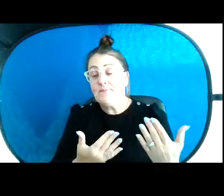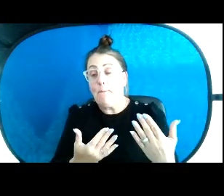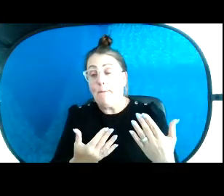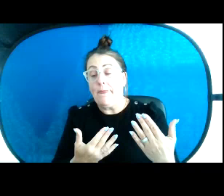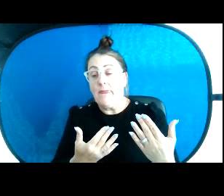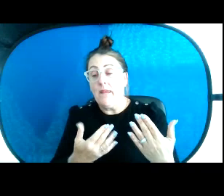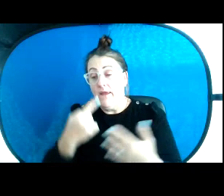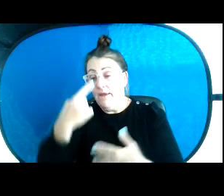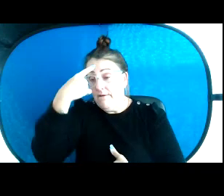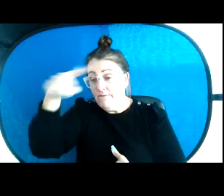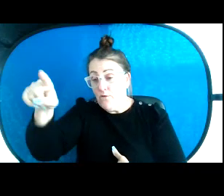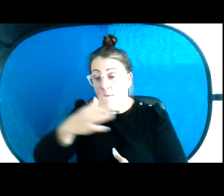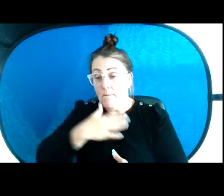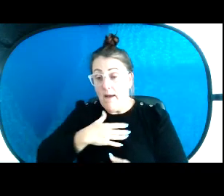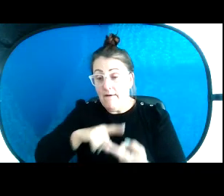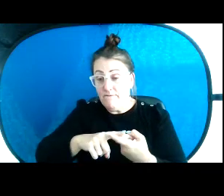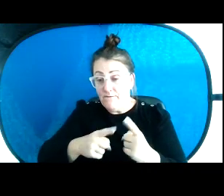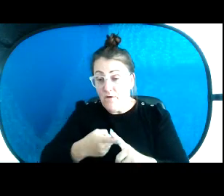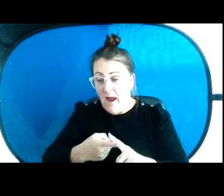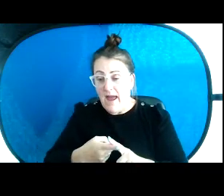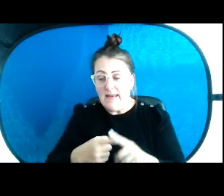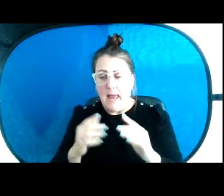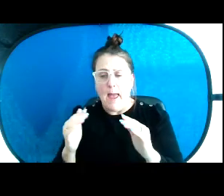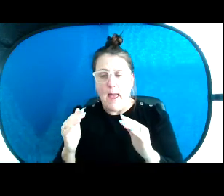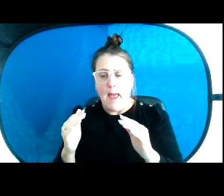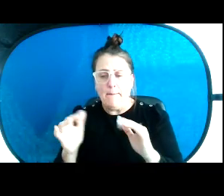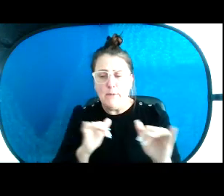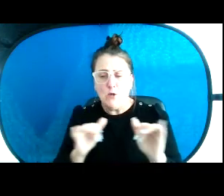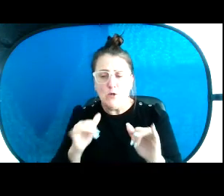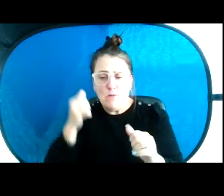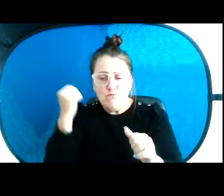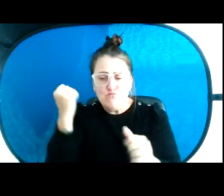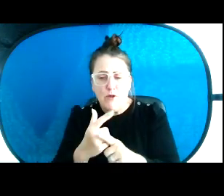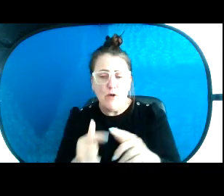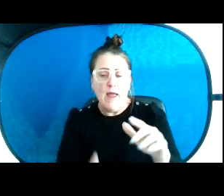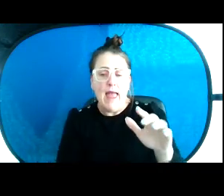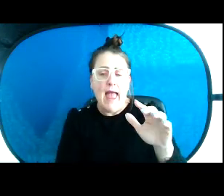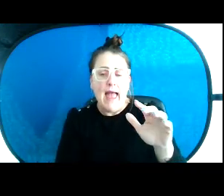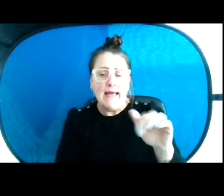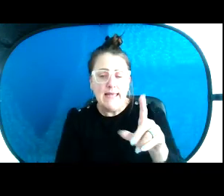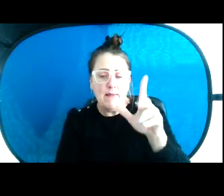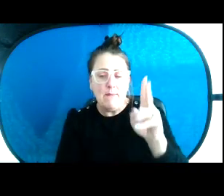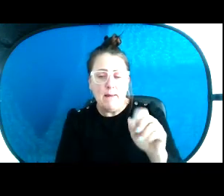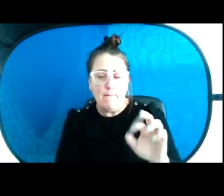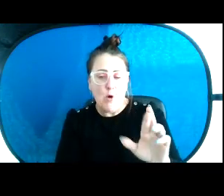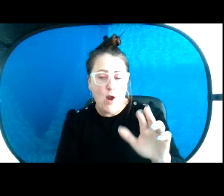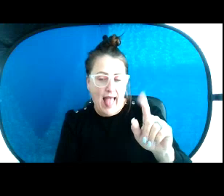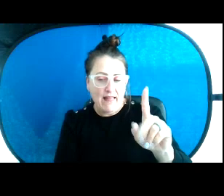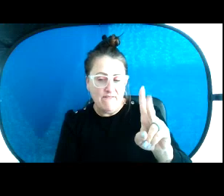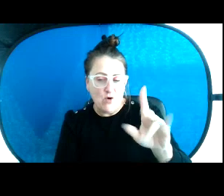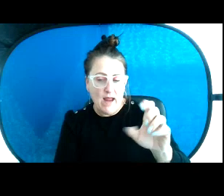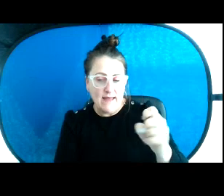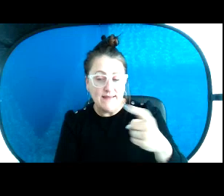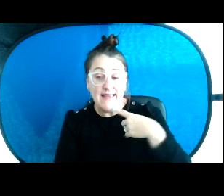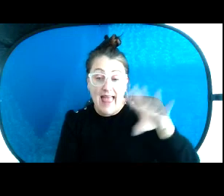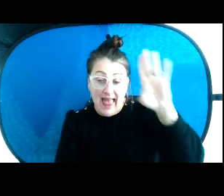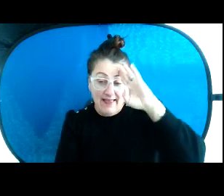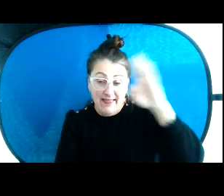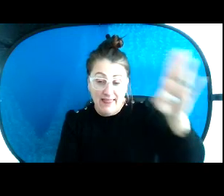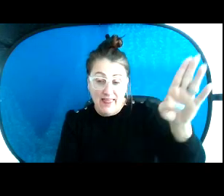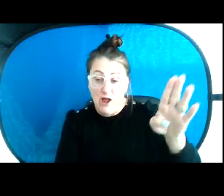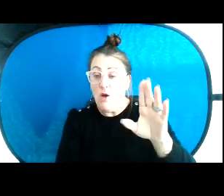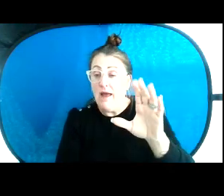my friend and sort of mutual brother, Assemblymember David Alvarez, say hello, he says, to Assemblymember Soria.